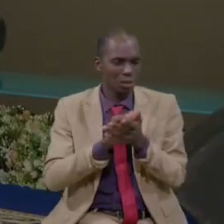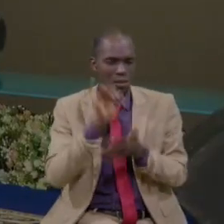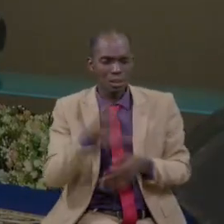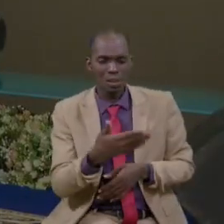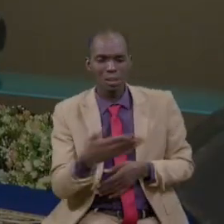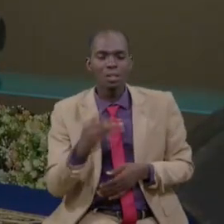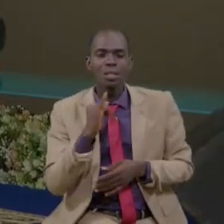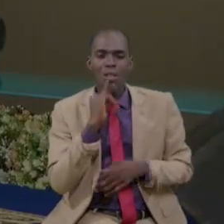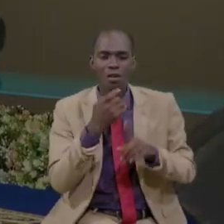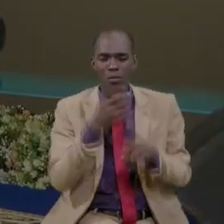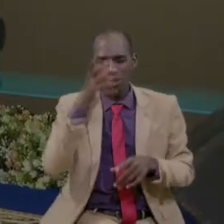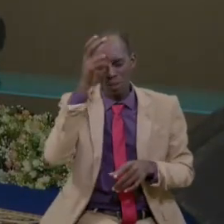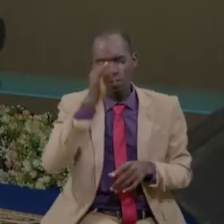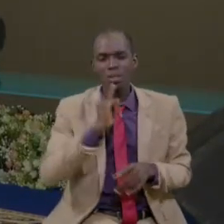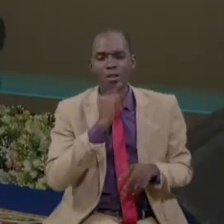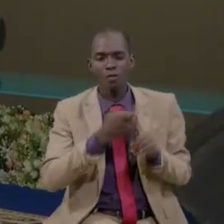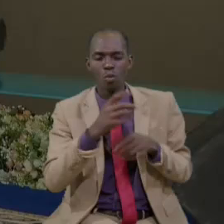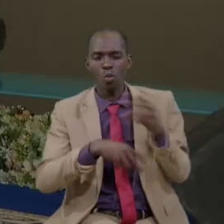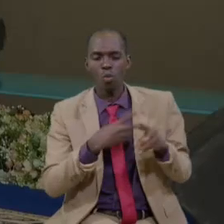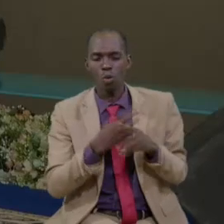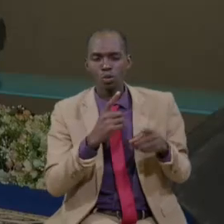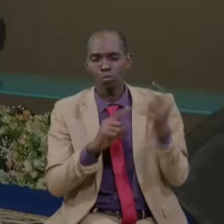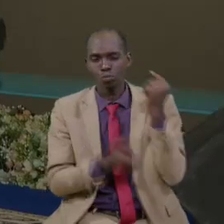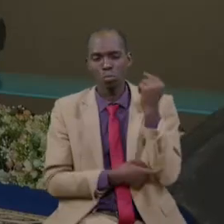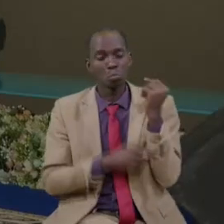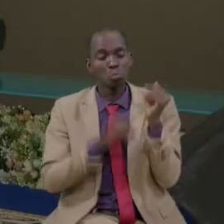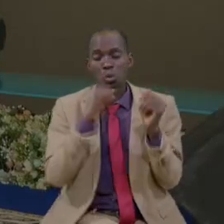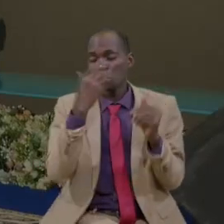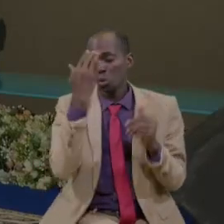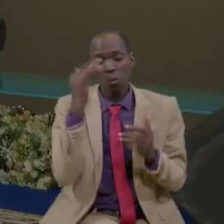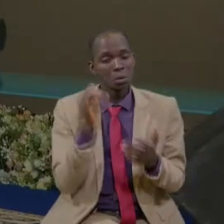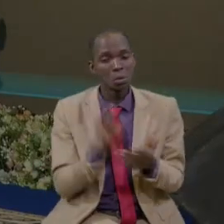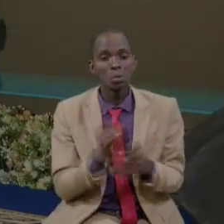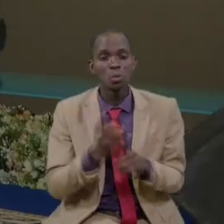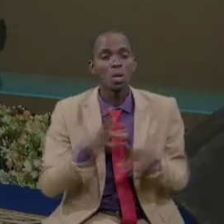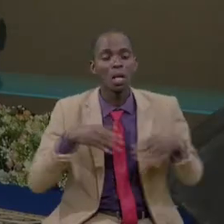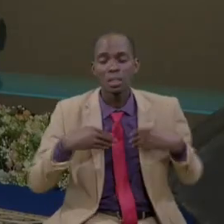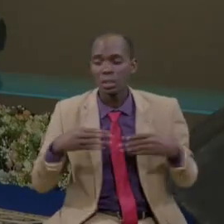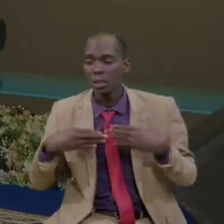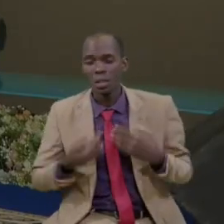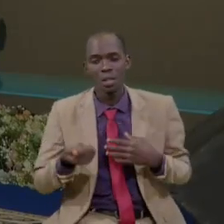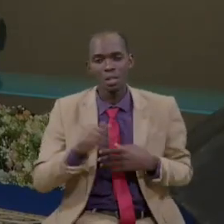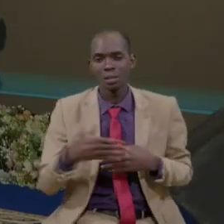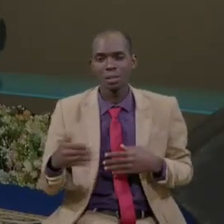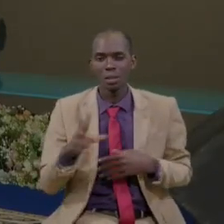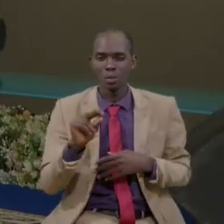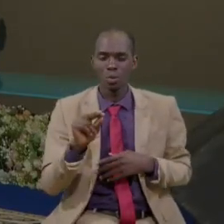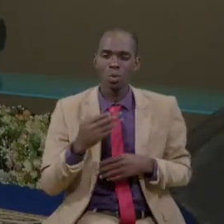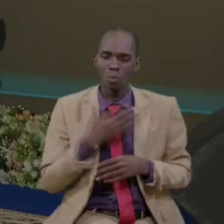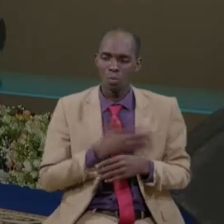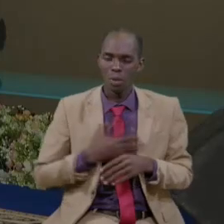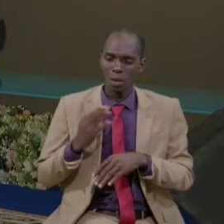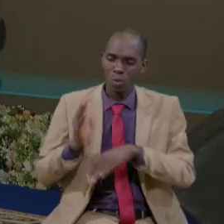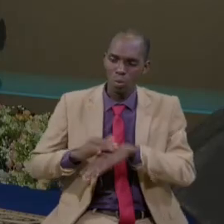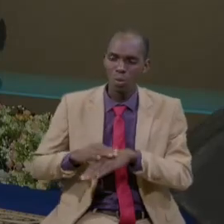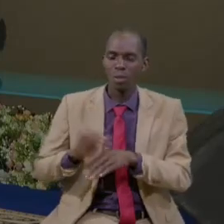take everything. Awaken them. The people who are here and there, and because they've